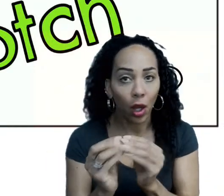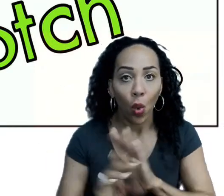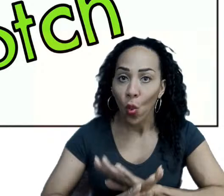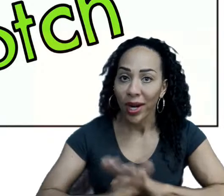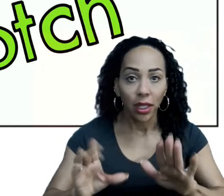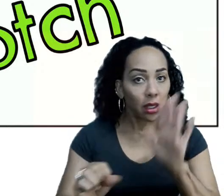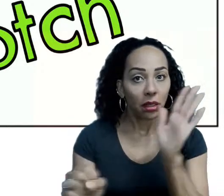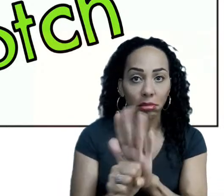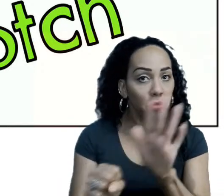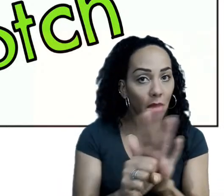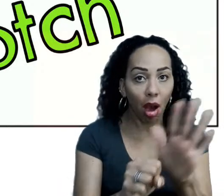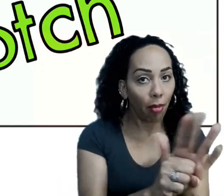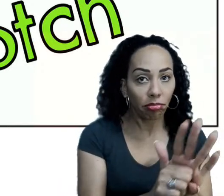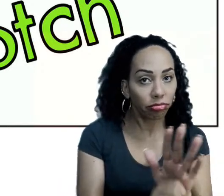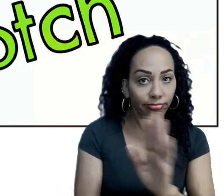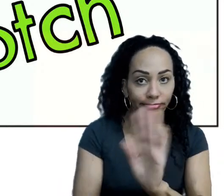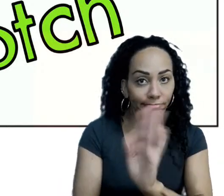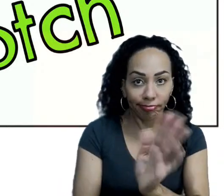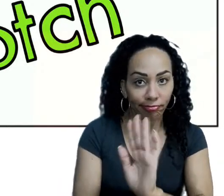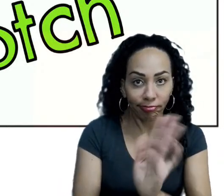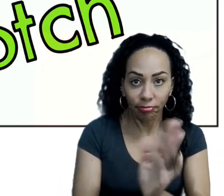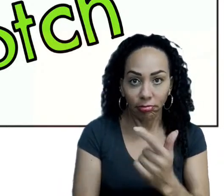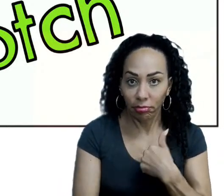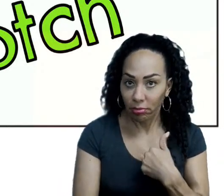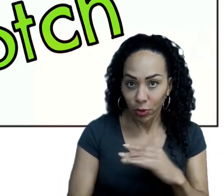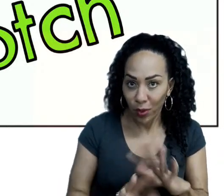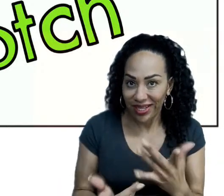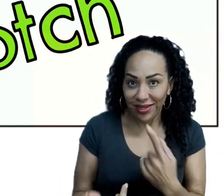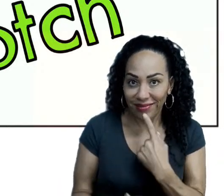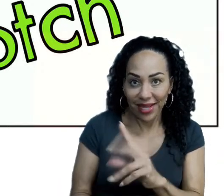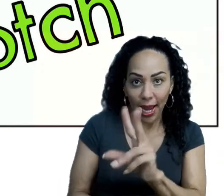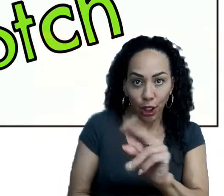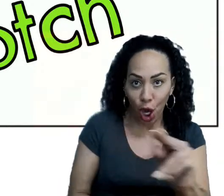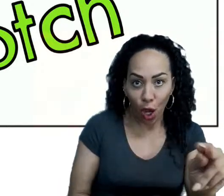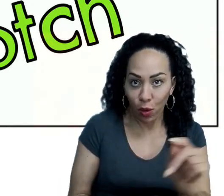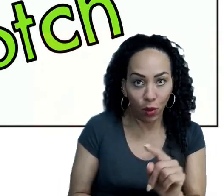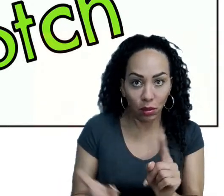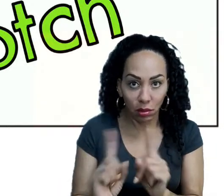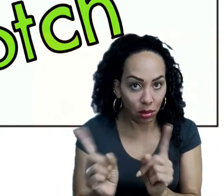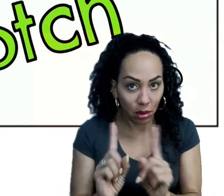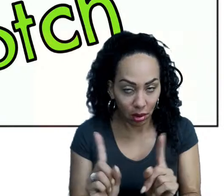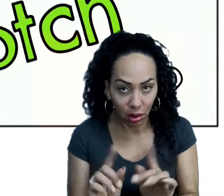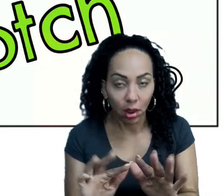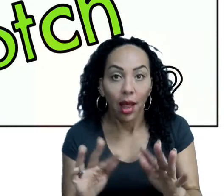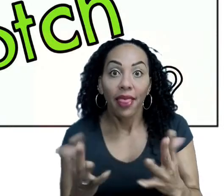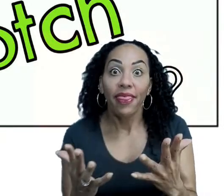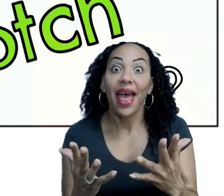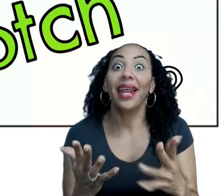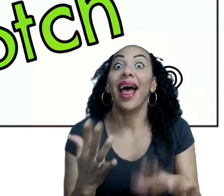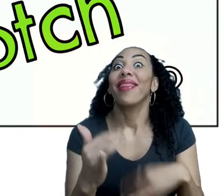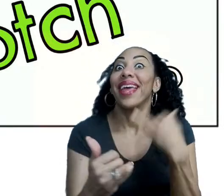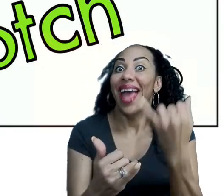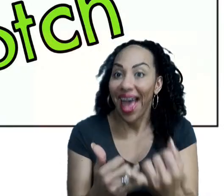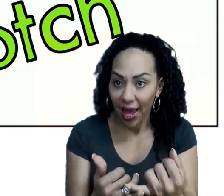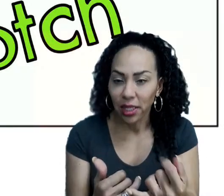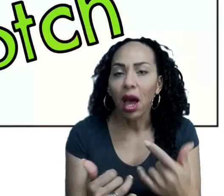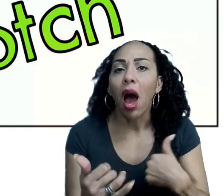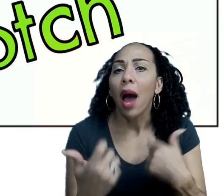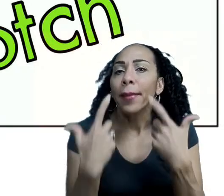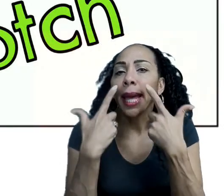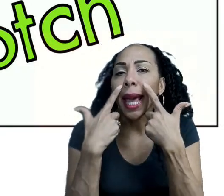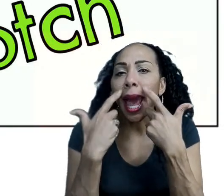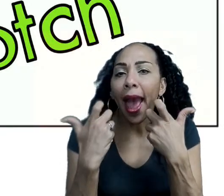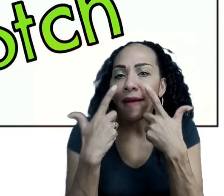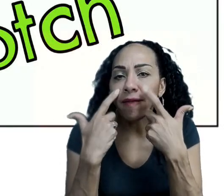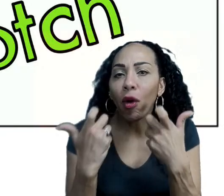this project. We didn't say no a lot in this project. And what it ended up as, I'm careful when I talk about this, because some people would look at